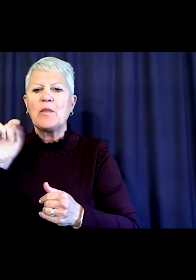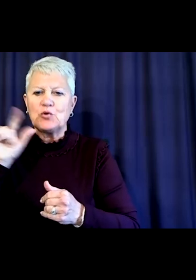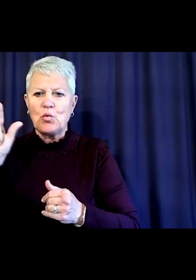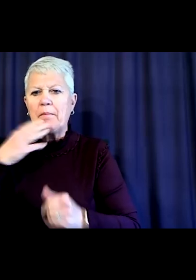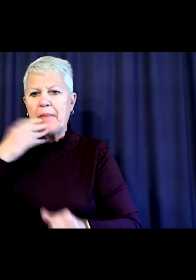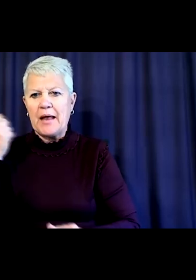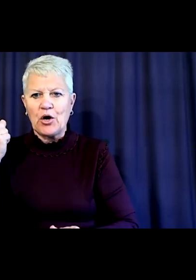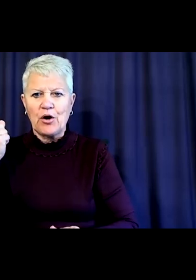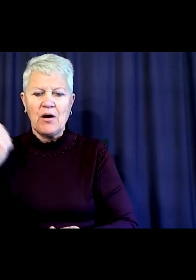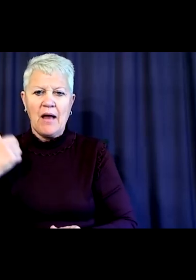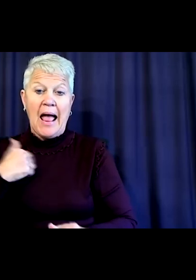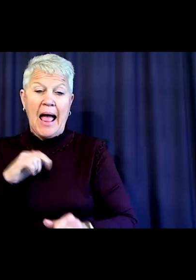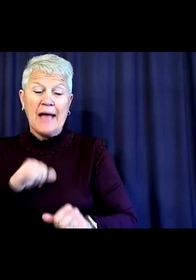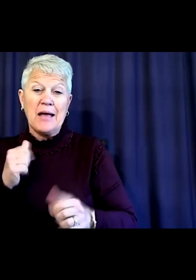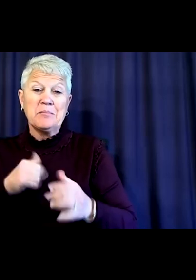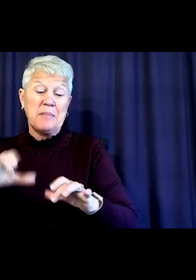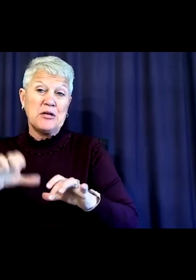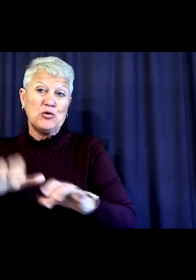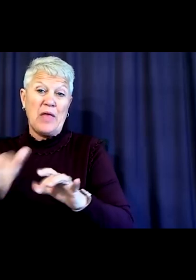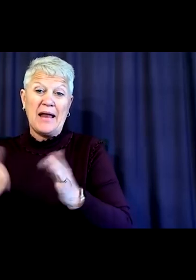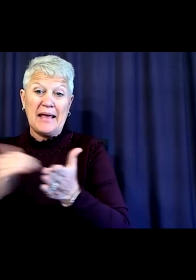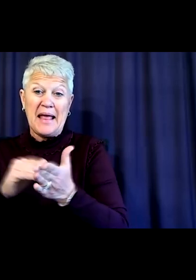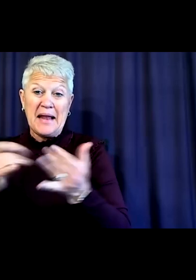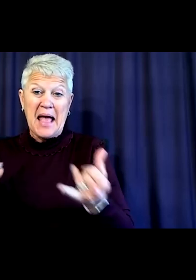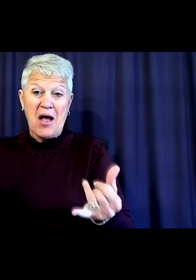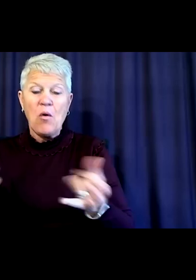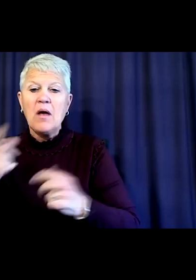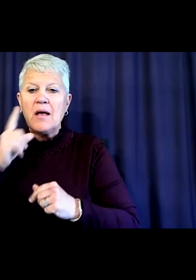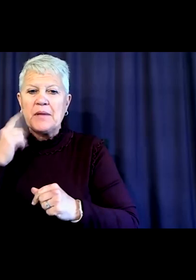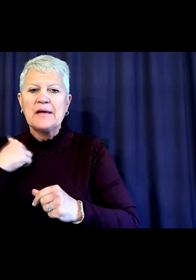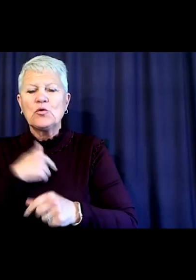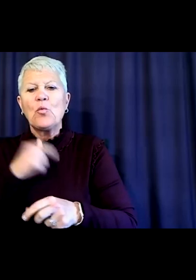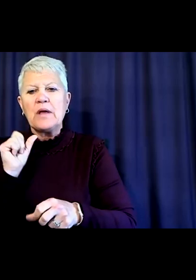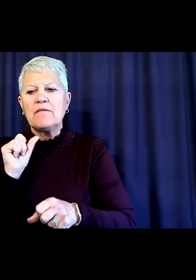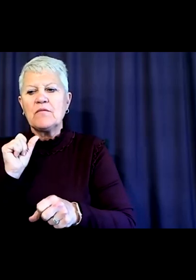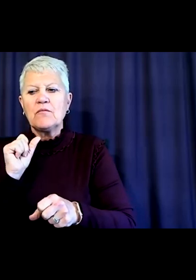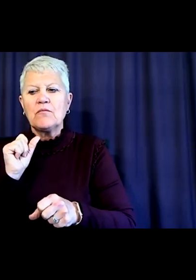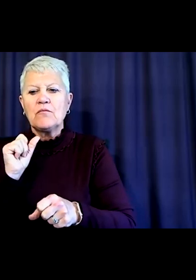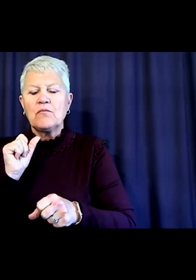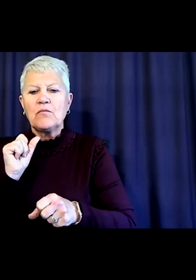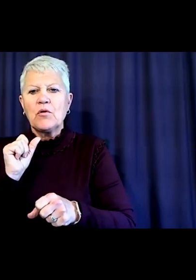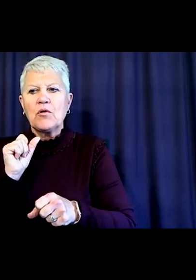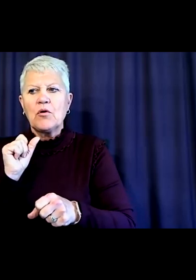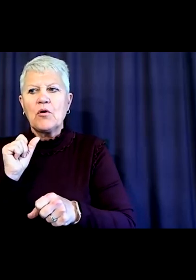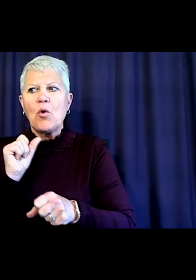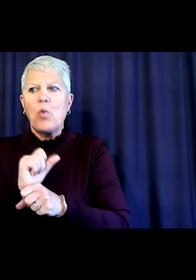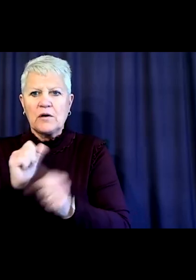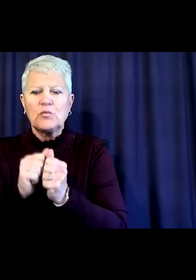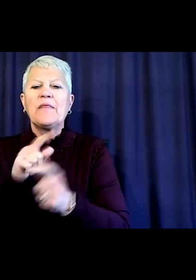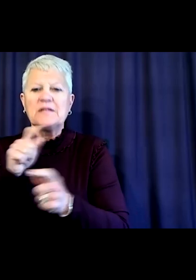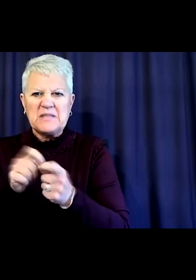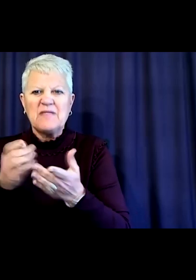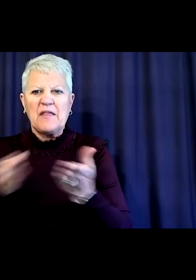I could probably redo one now and because we worked certain things that we noticed were